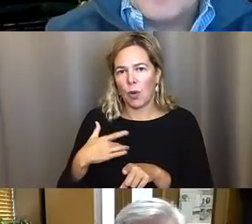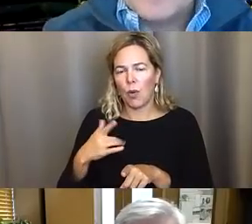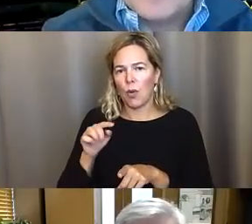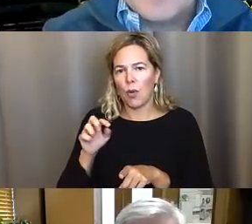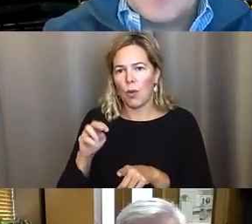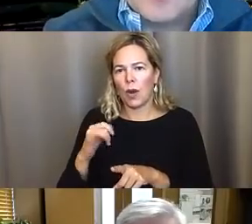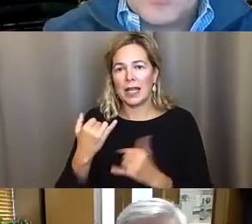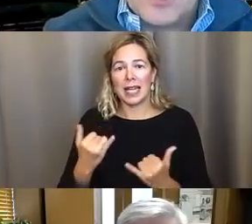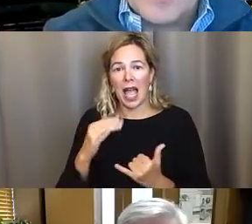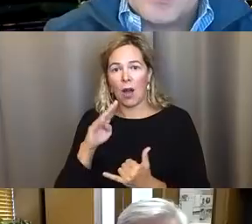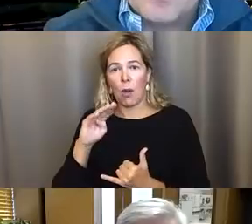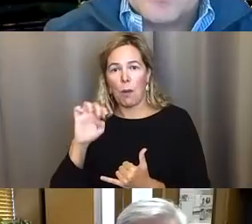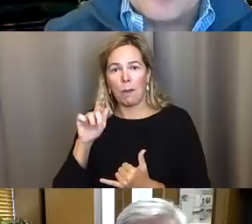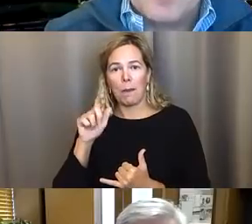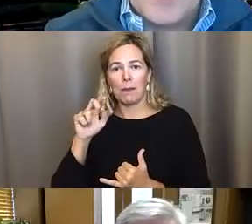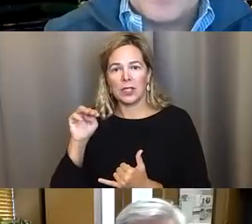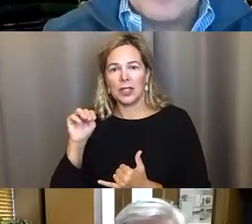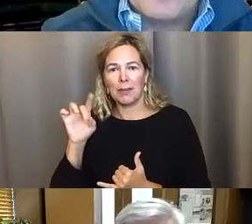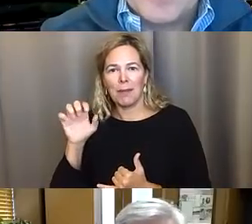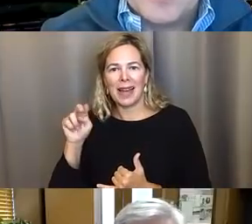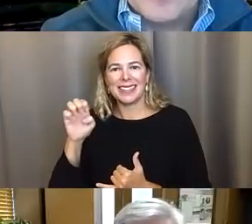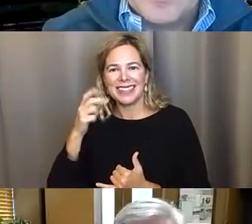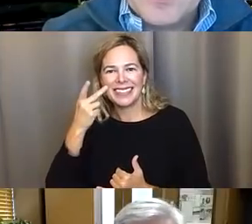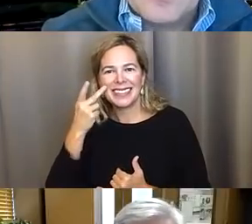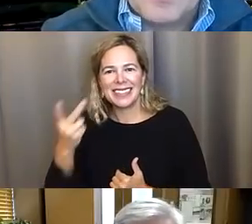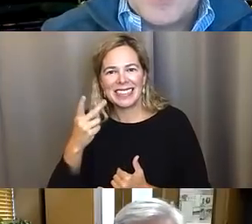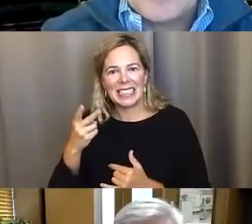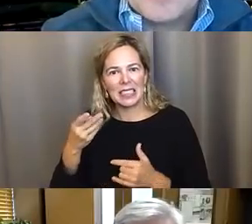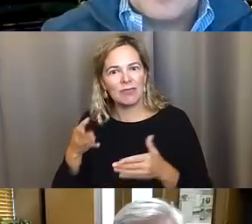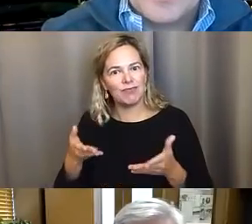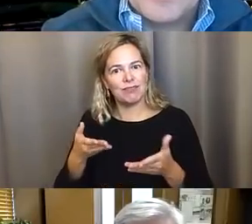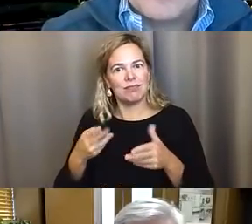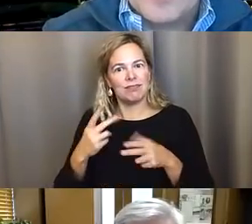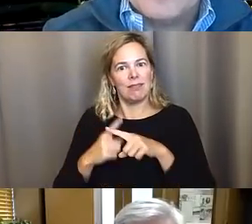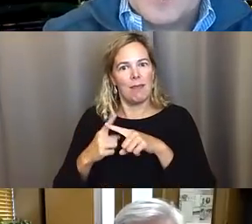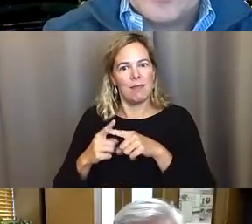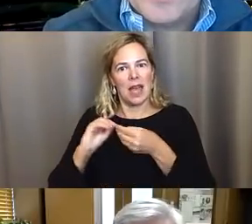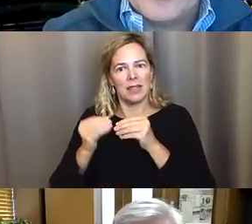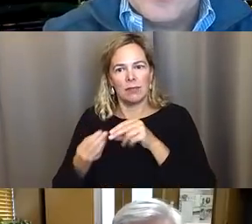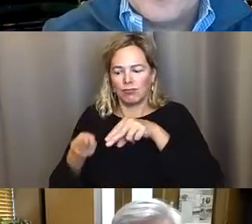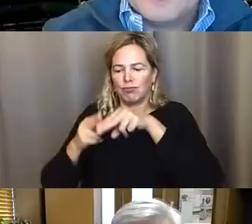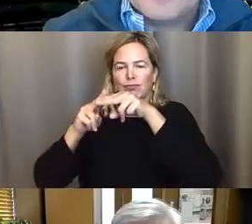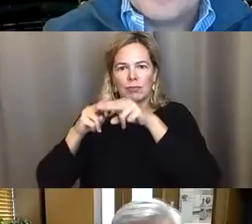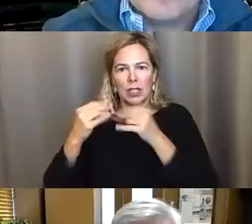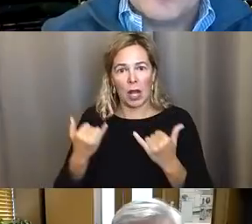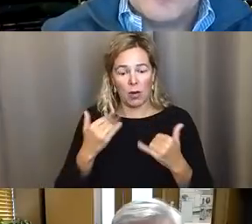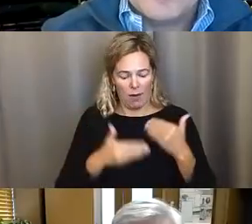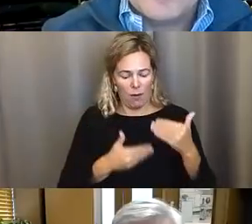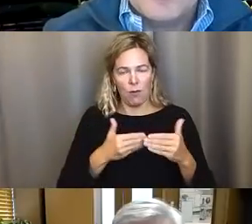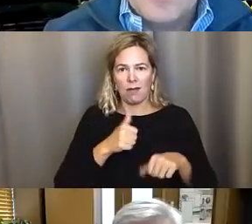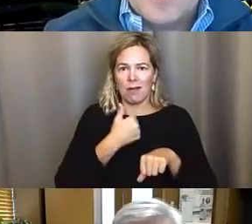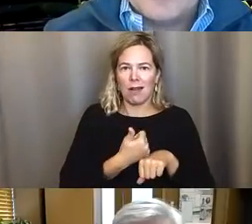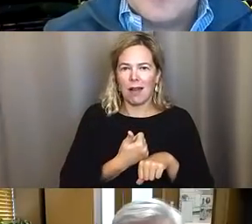Michigan Medicine is seeing encouraging numbers for the beginning of the fiscal year, is there a process in place to reevaluate units that have suffered